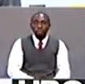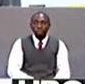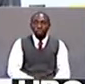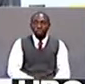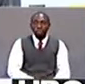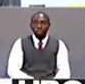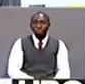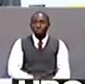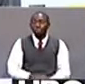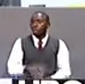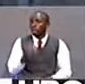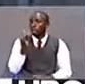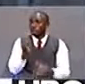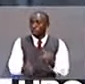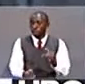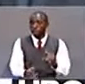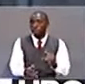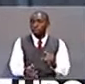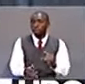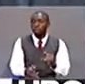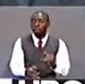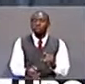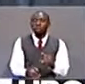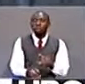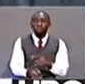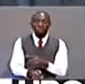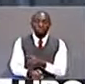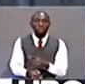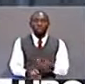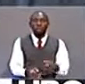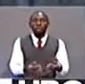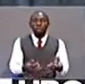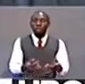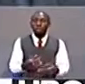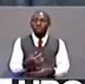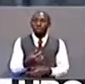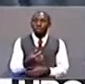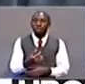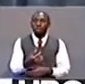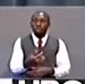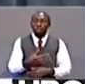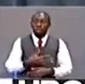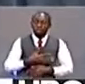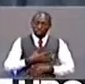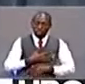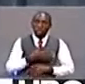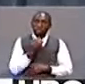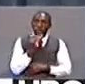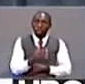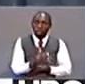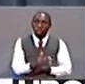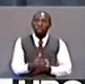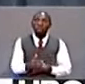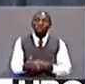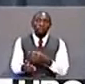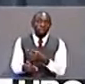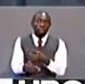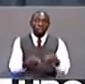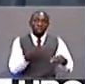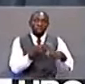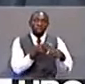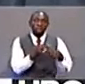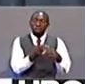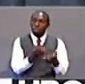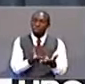That's a fair point by the Right Honourable Speaker. The names should be submitted to the Minister